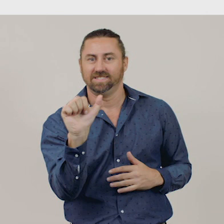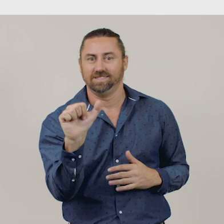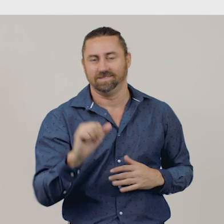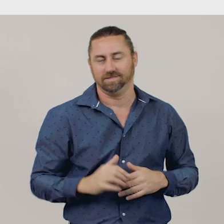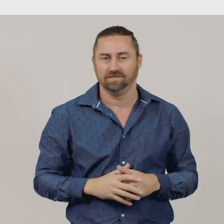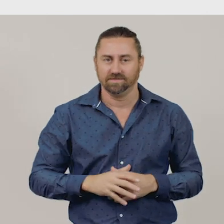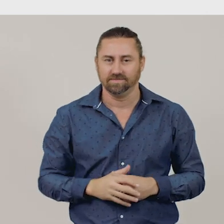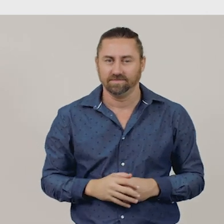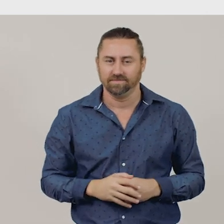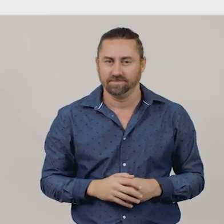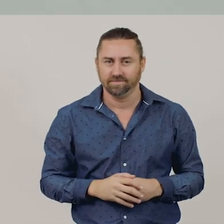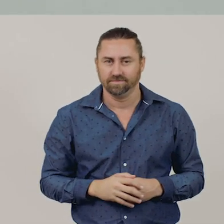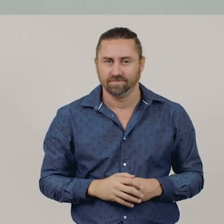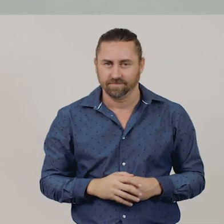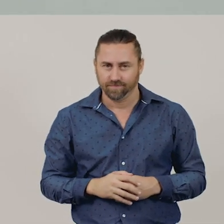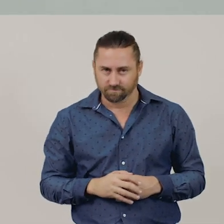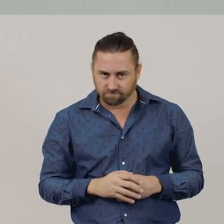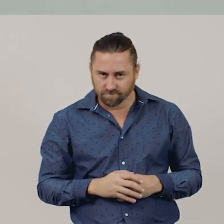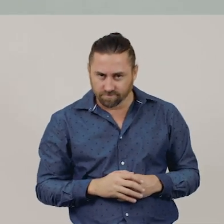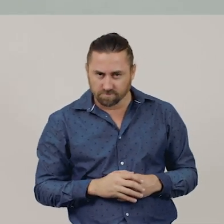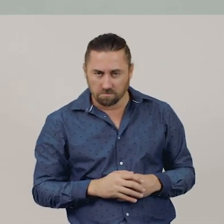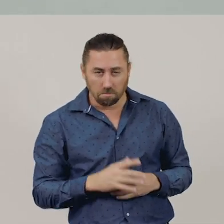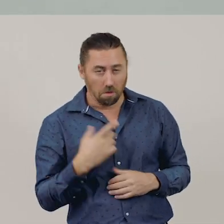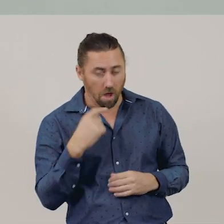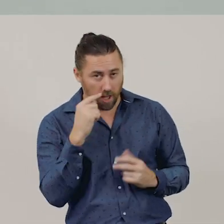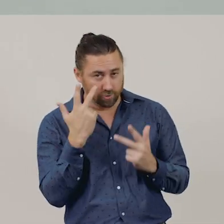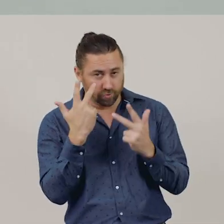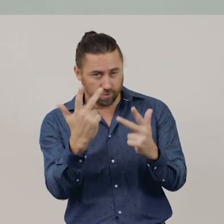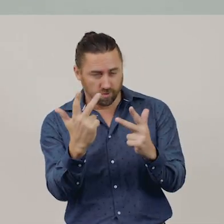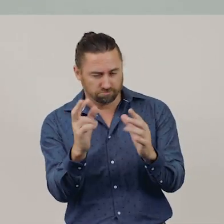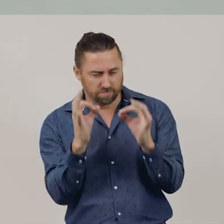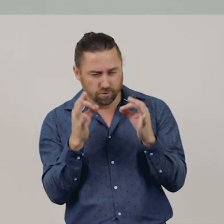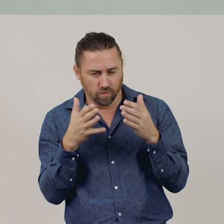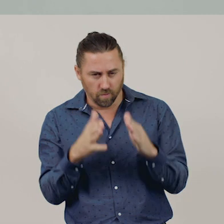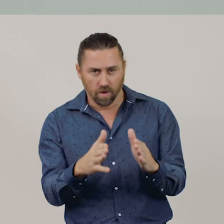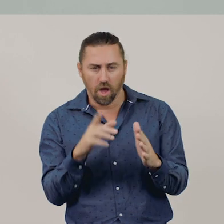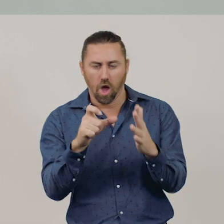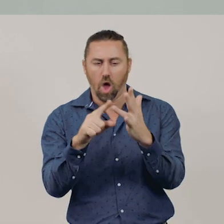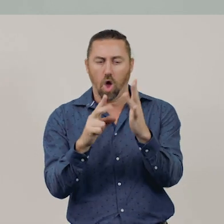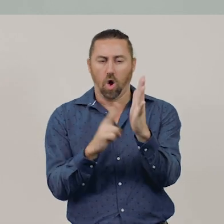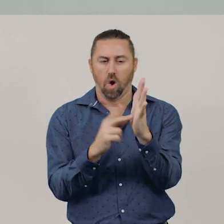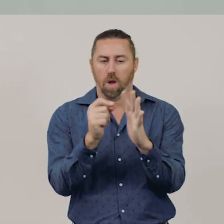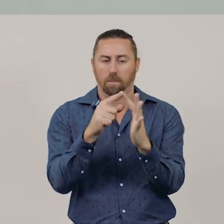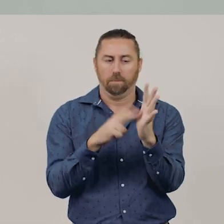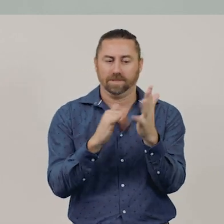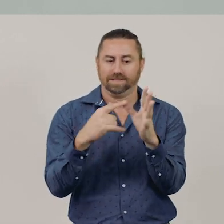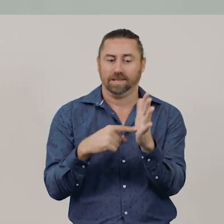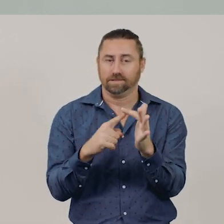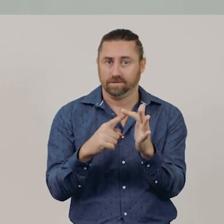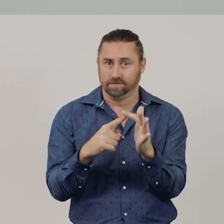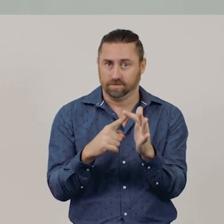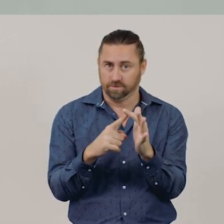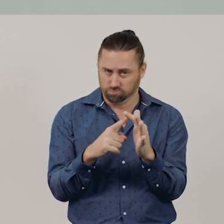51,456. The final strategy we're going to explore today is the compensate strategy. In